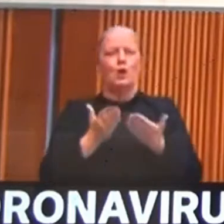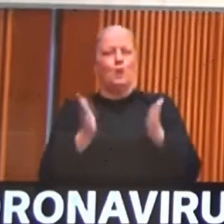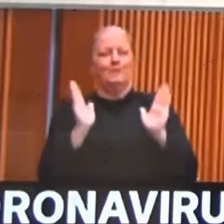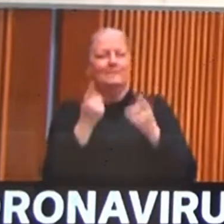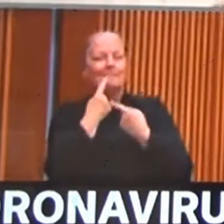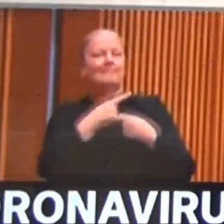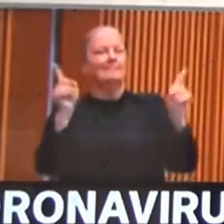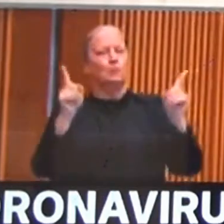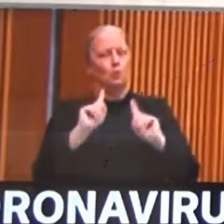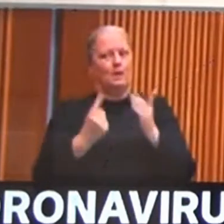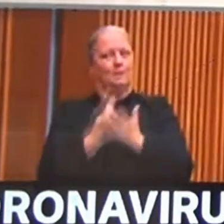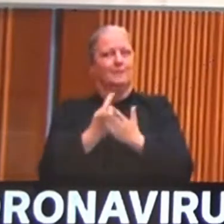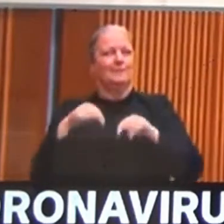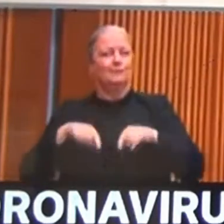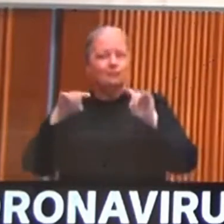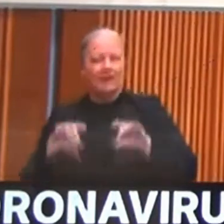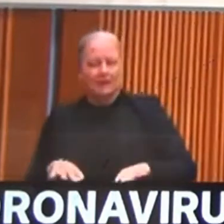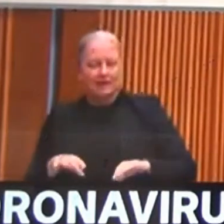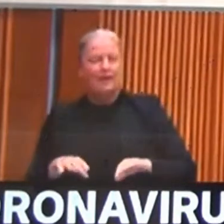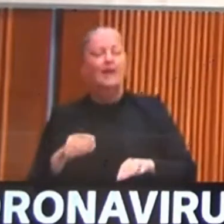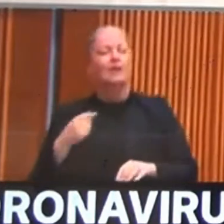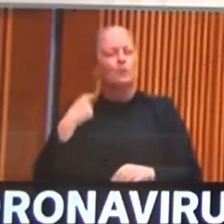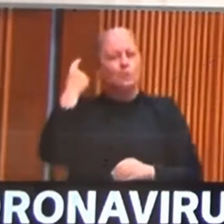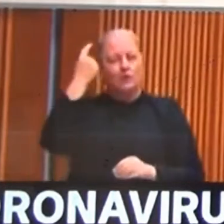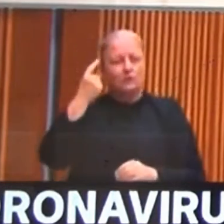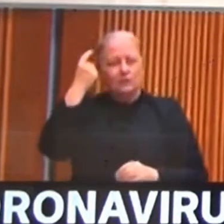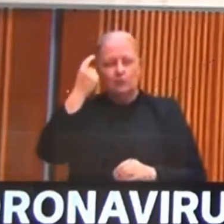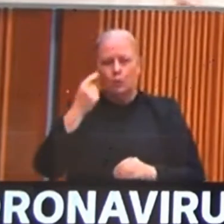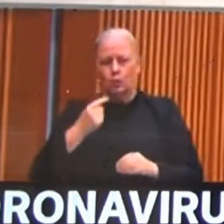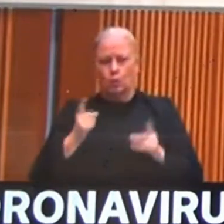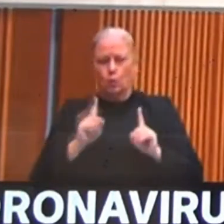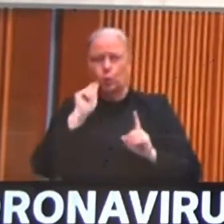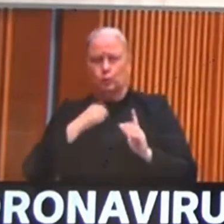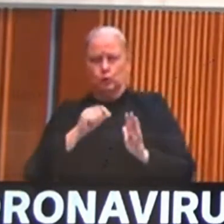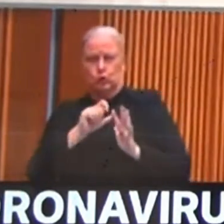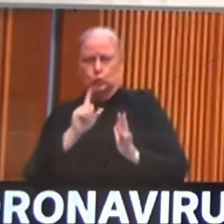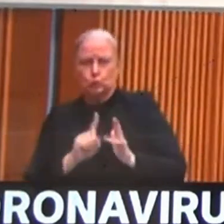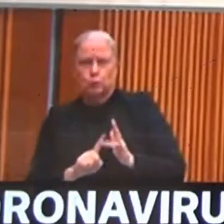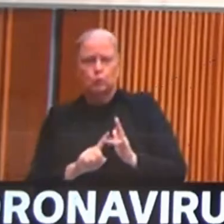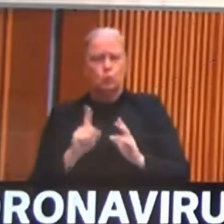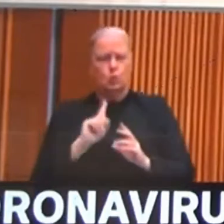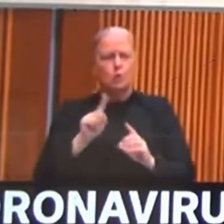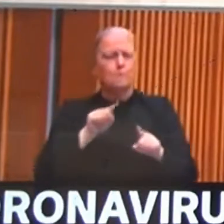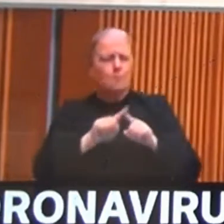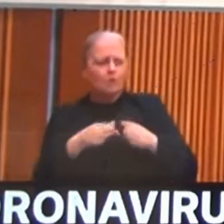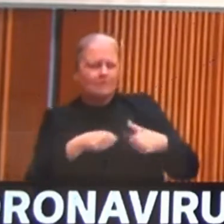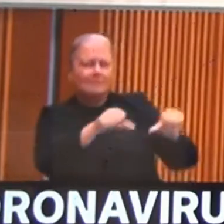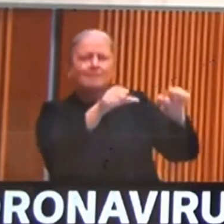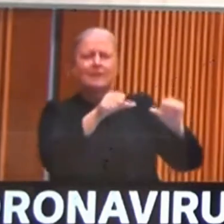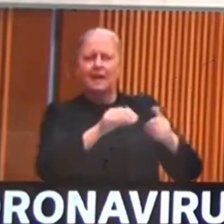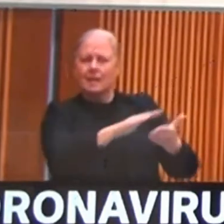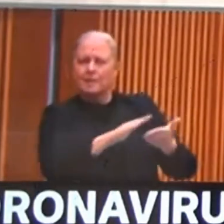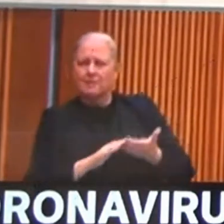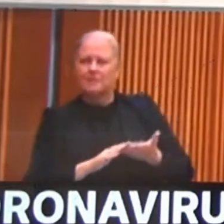we be able to glean any information about which specific measures have been most effective? For example, has it been